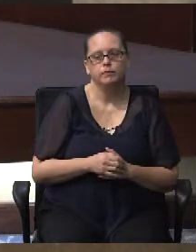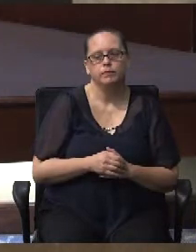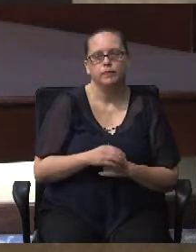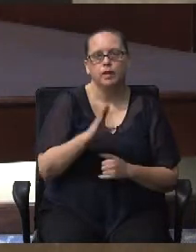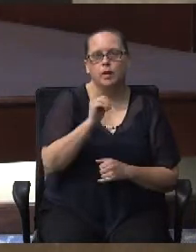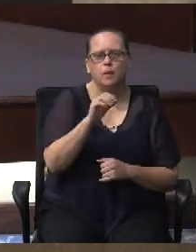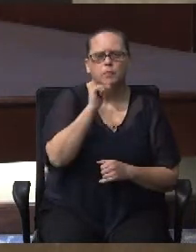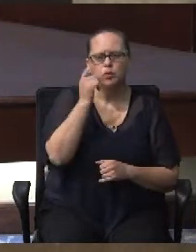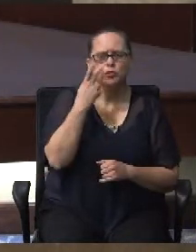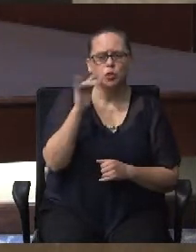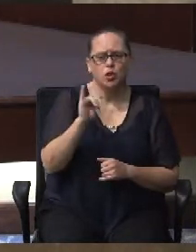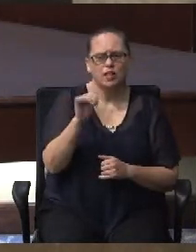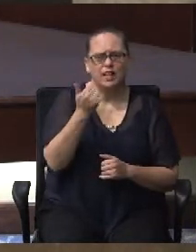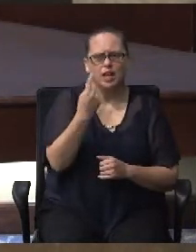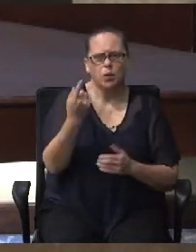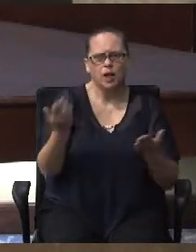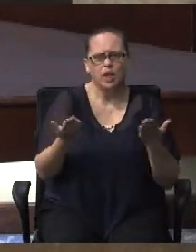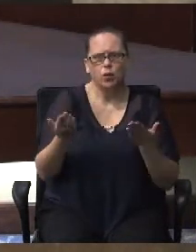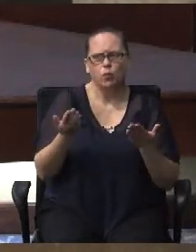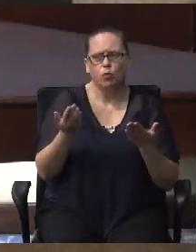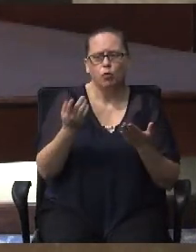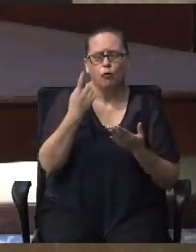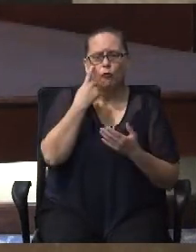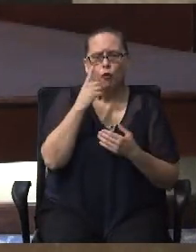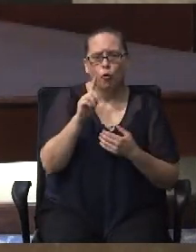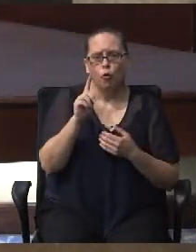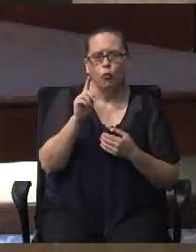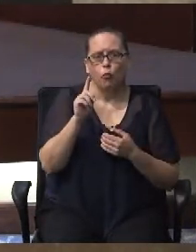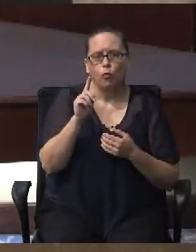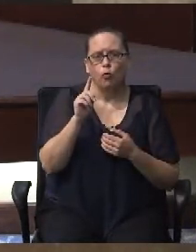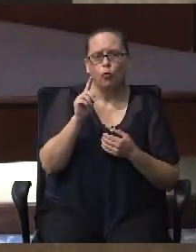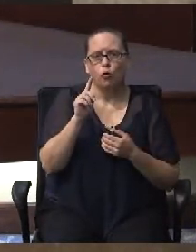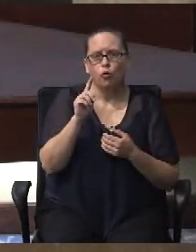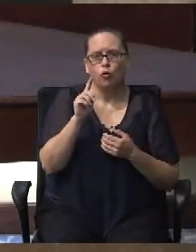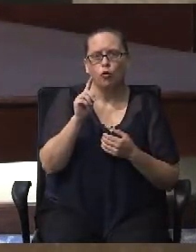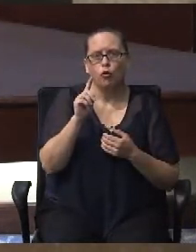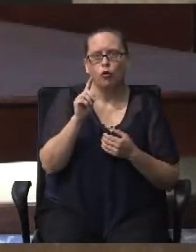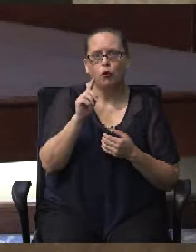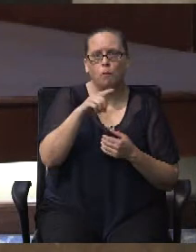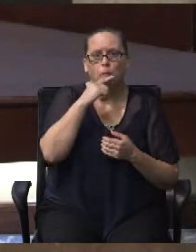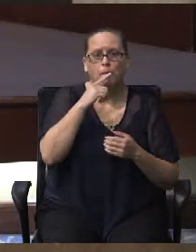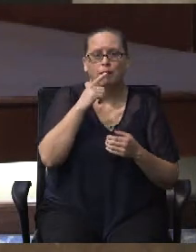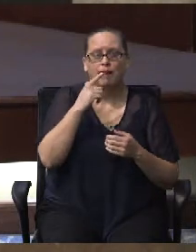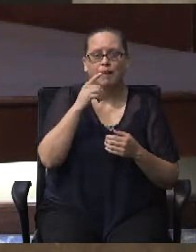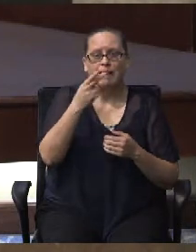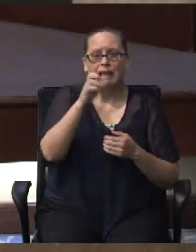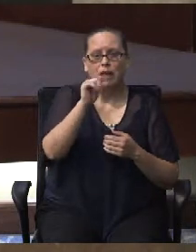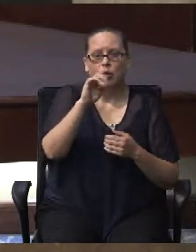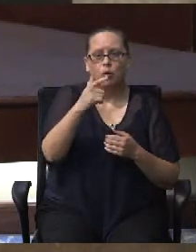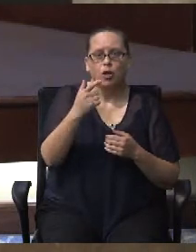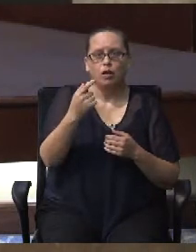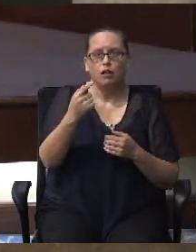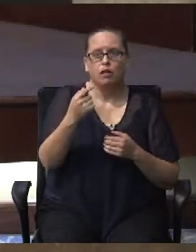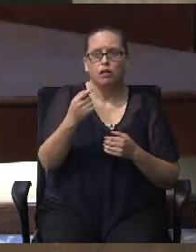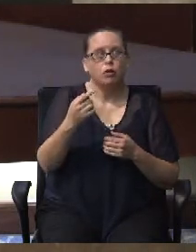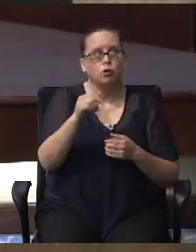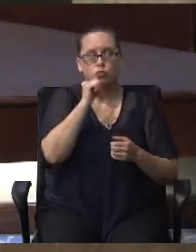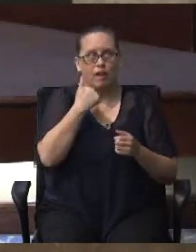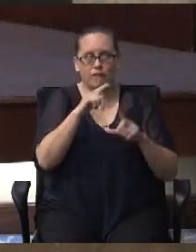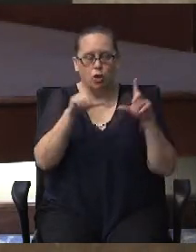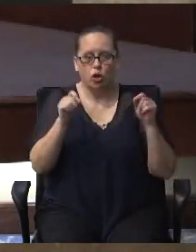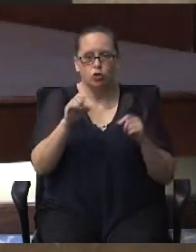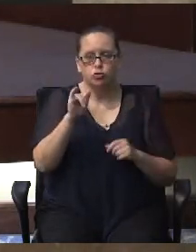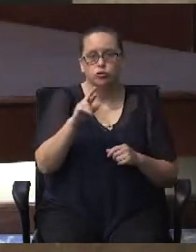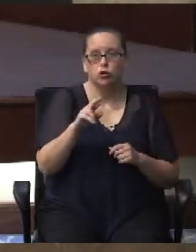It doesn't look like there's anyone here for the public hearing. Esmeralda, did we get any cards? We got any.